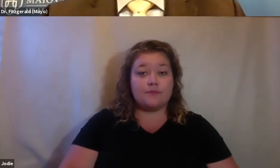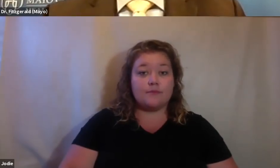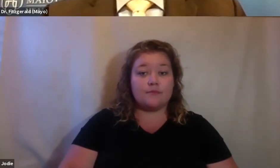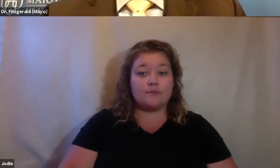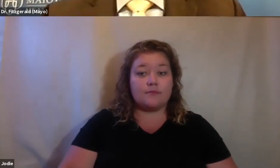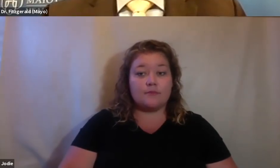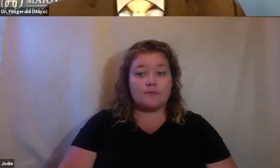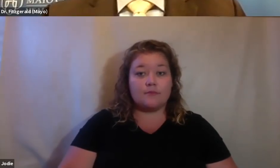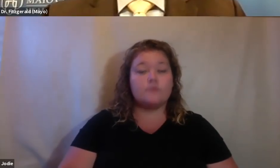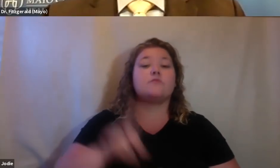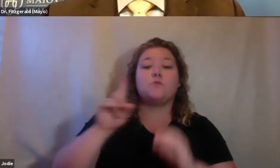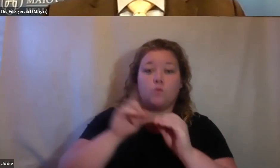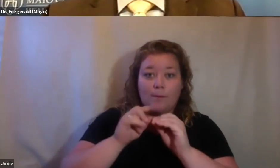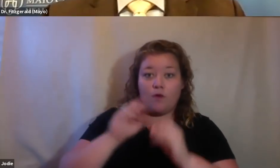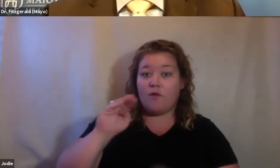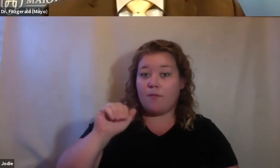I see one more from Marcus.